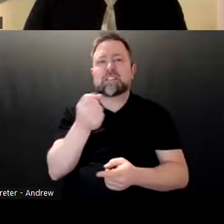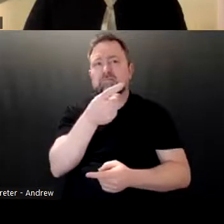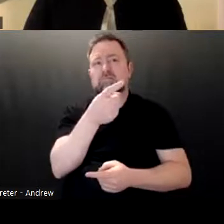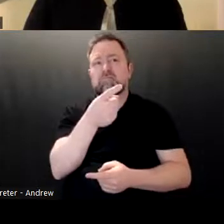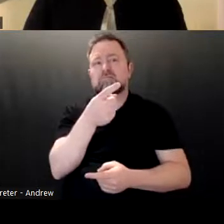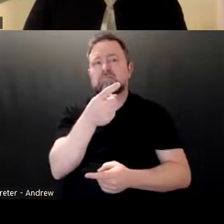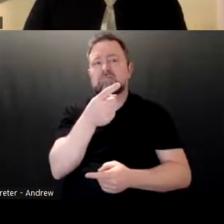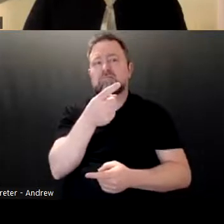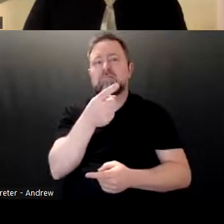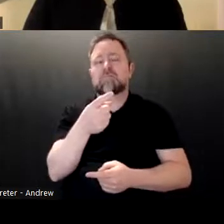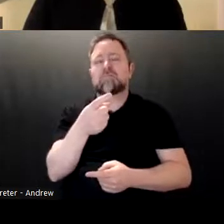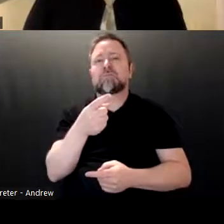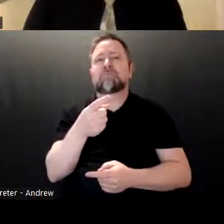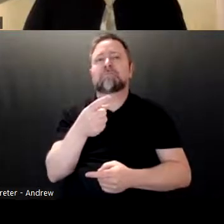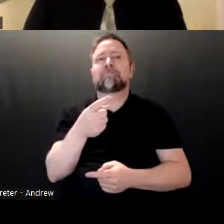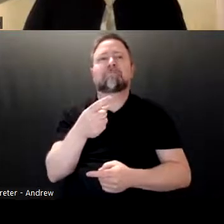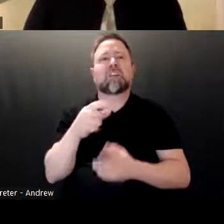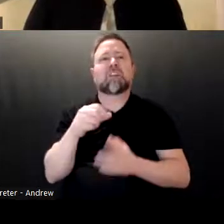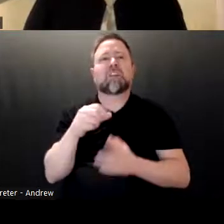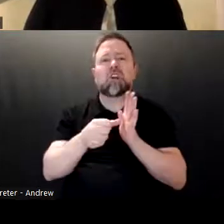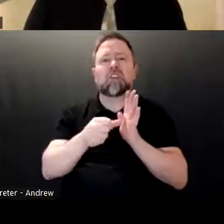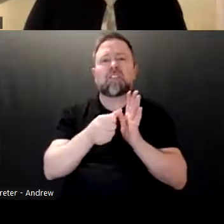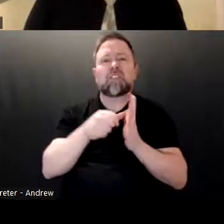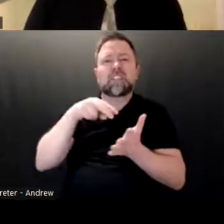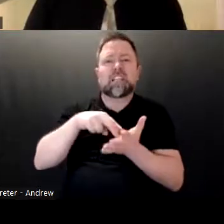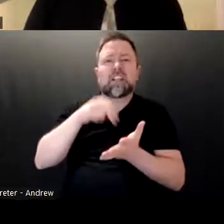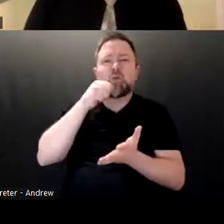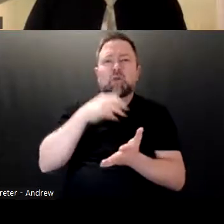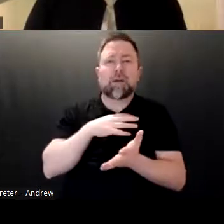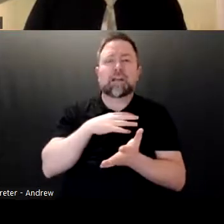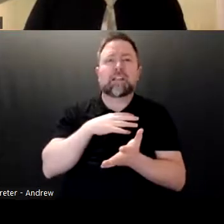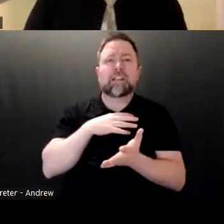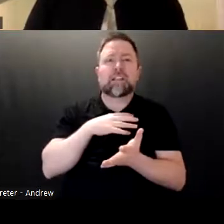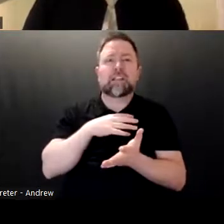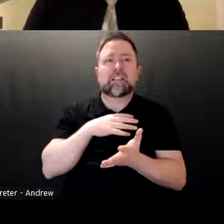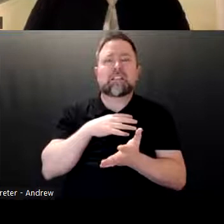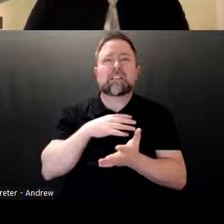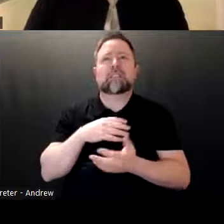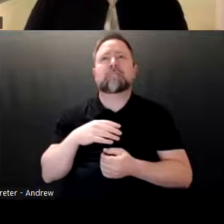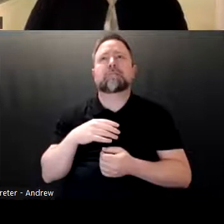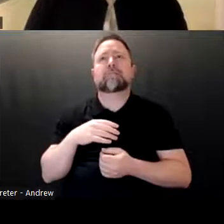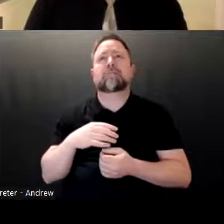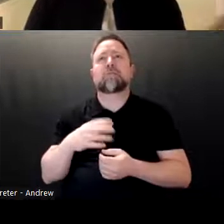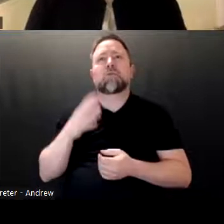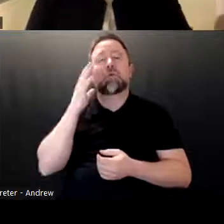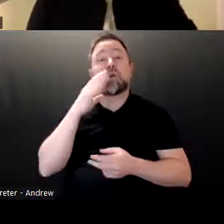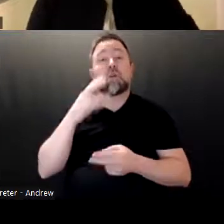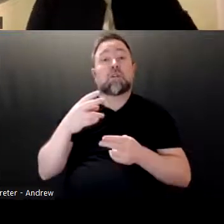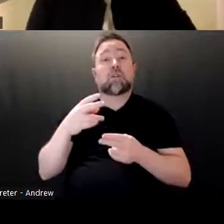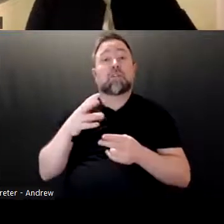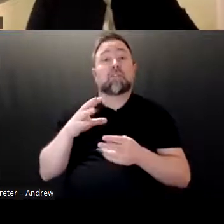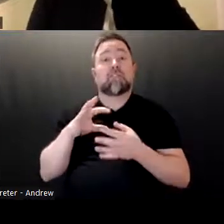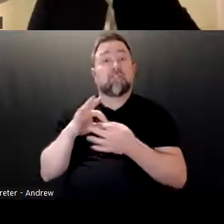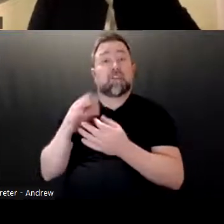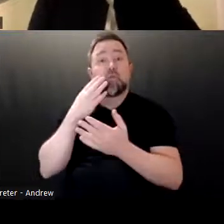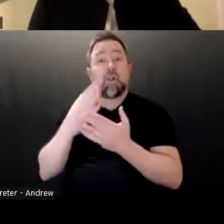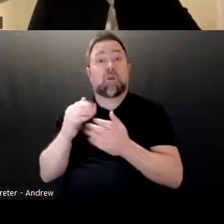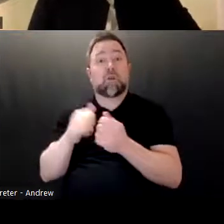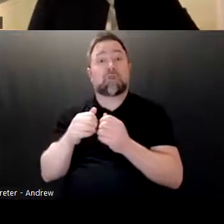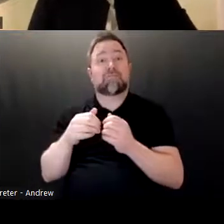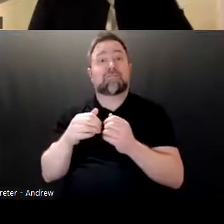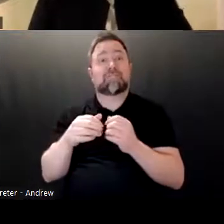And all the while that Esherick was doing furniture, he was also creating sculpture and many different kinds of sculpture. So the